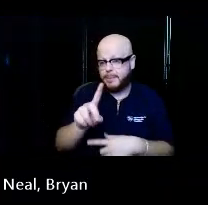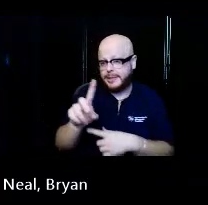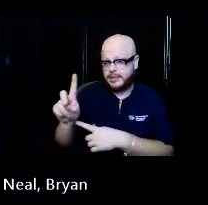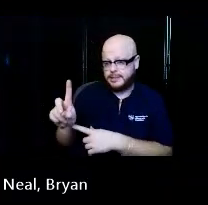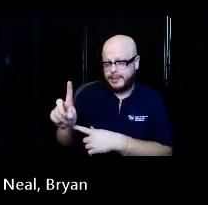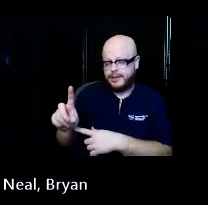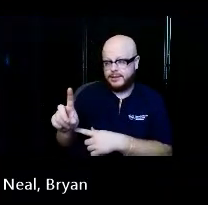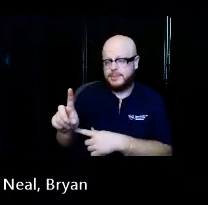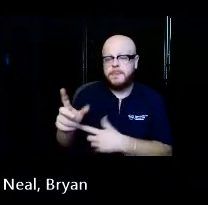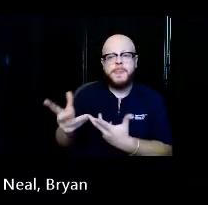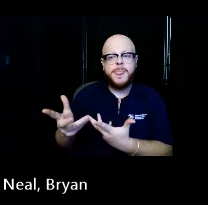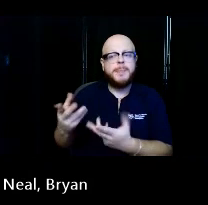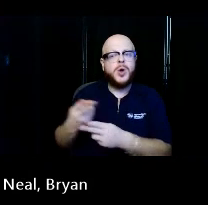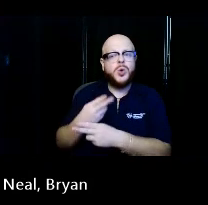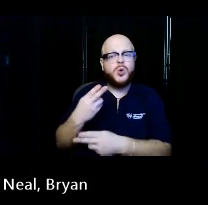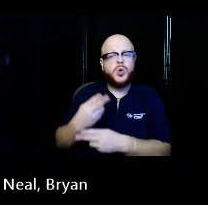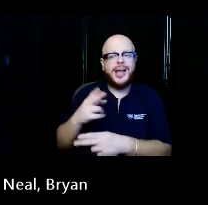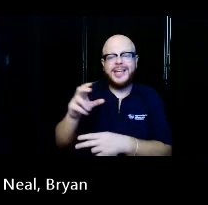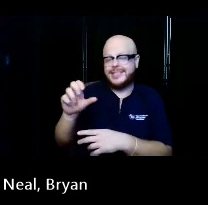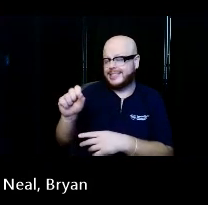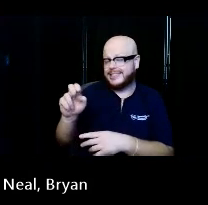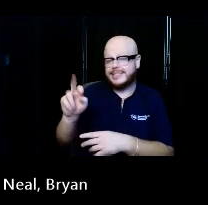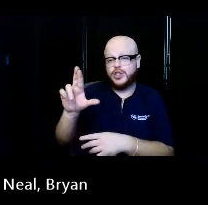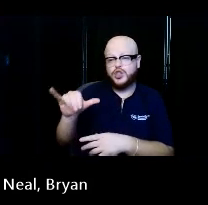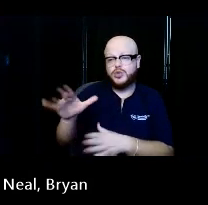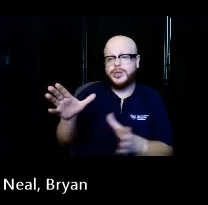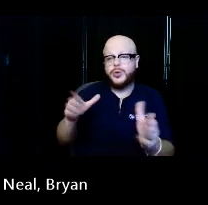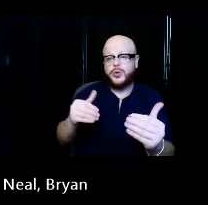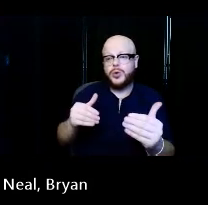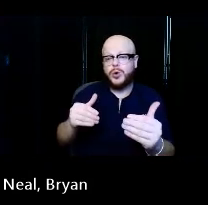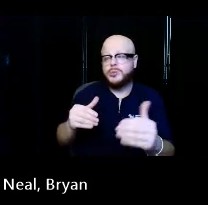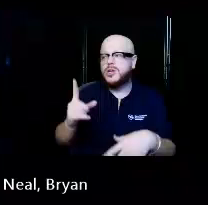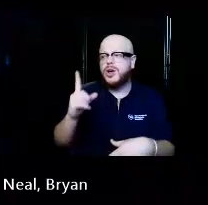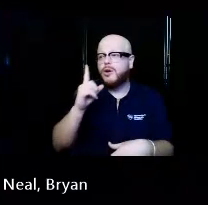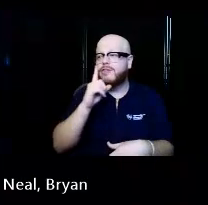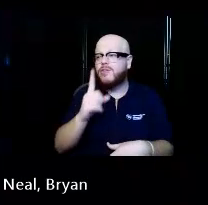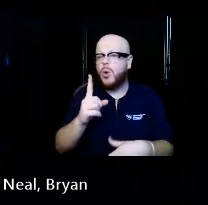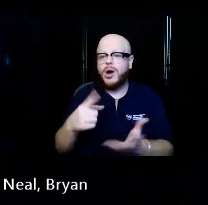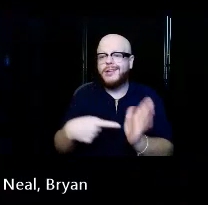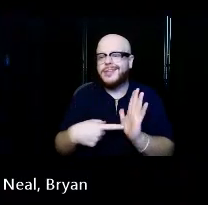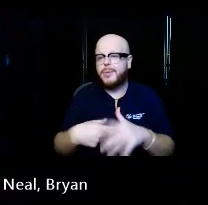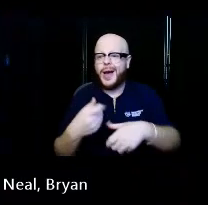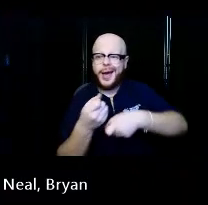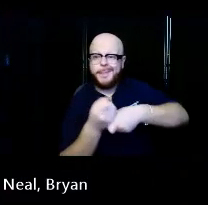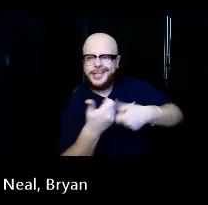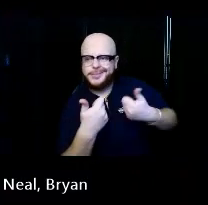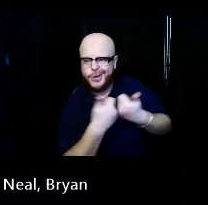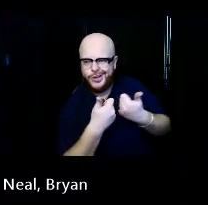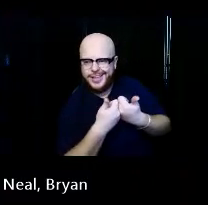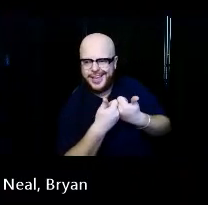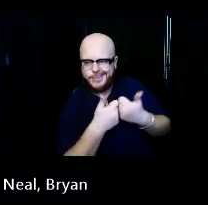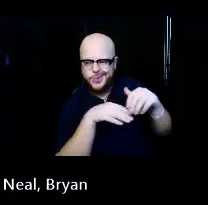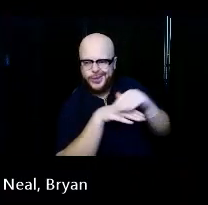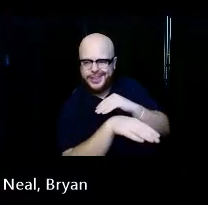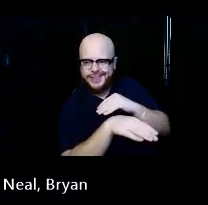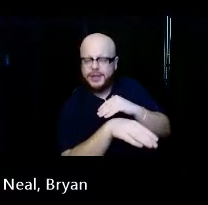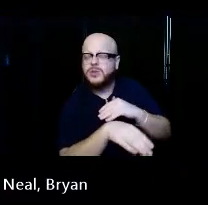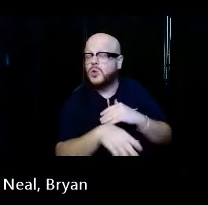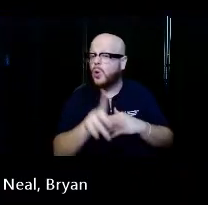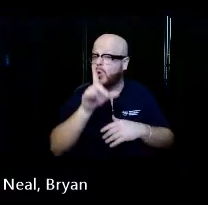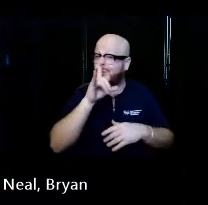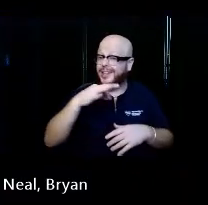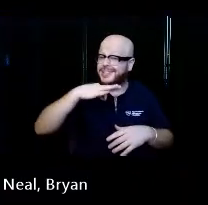sensory rooms at venues like a ball game, and said that while it's helpful, attending that space or visiting